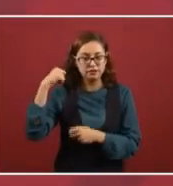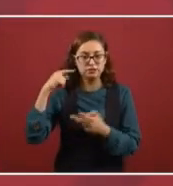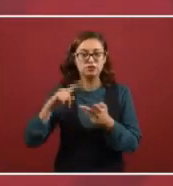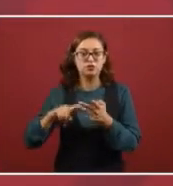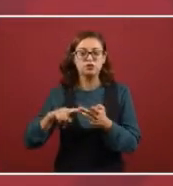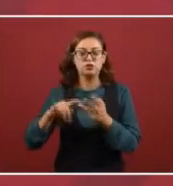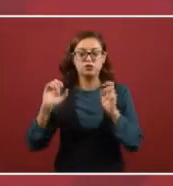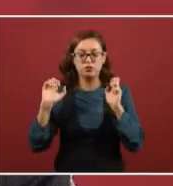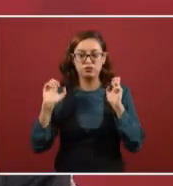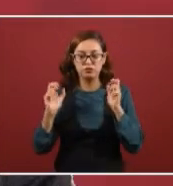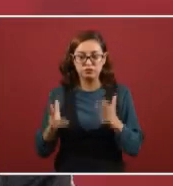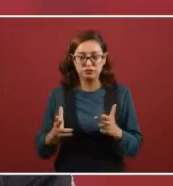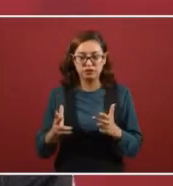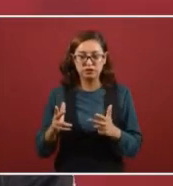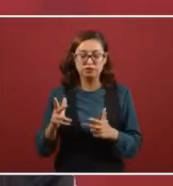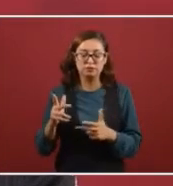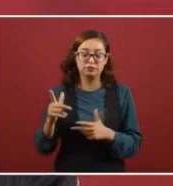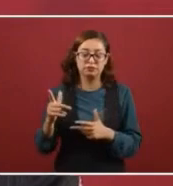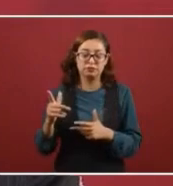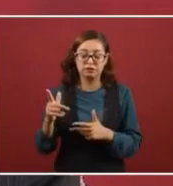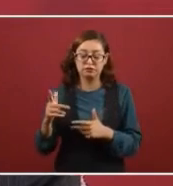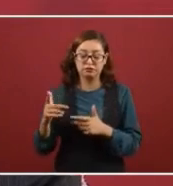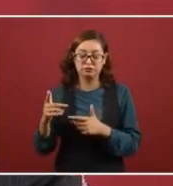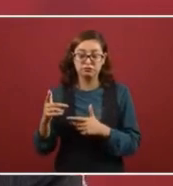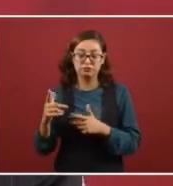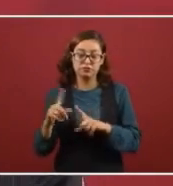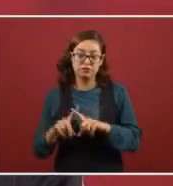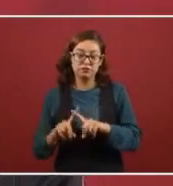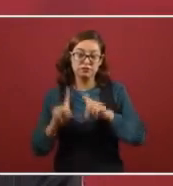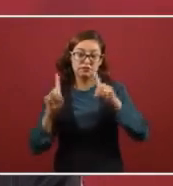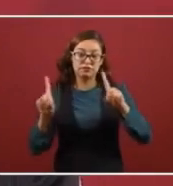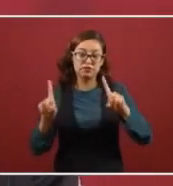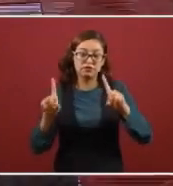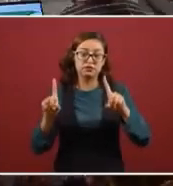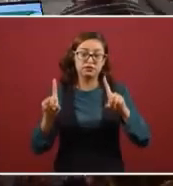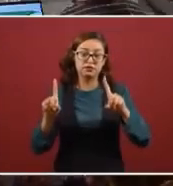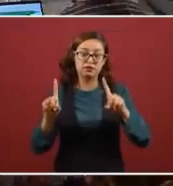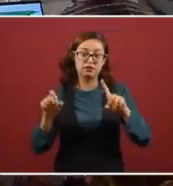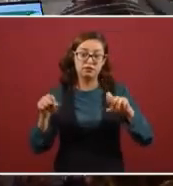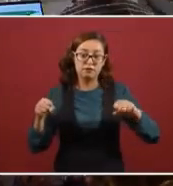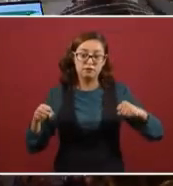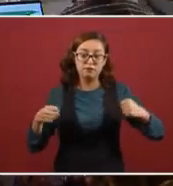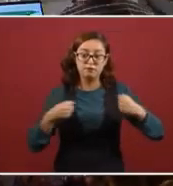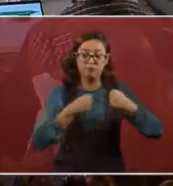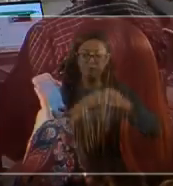and Chiapas, que la frontera where the border is en